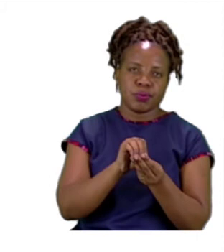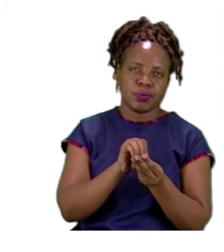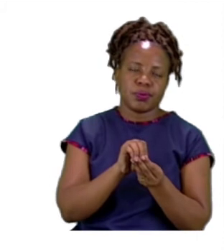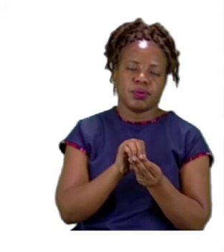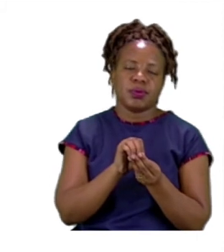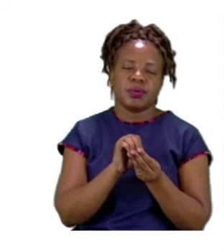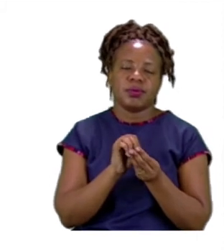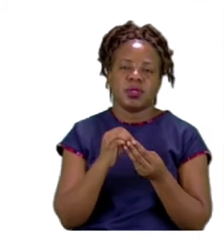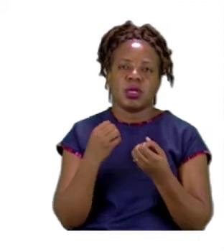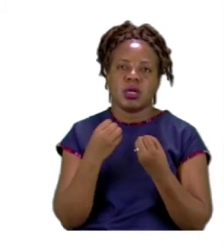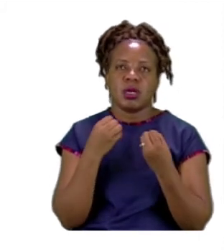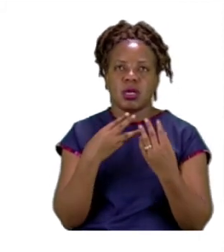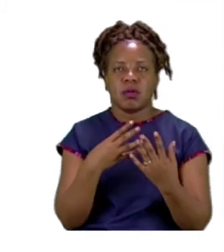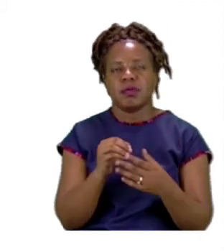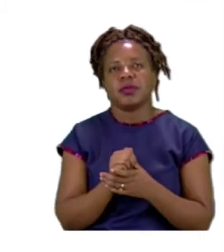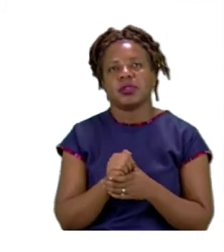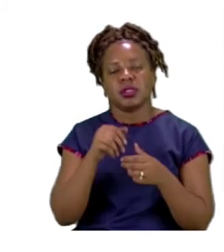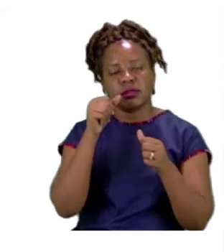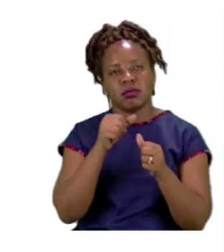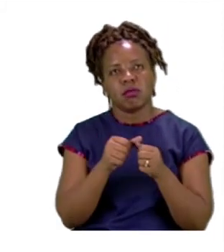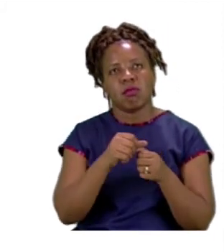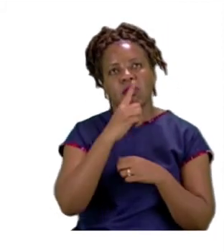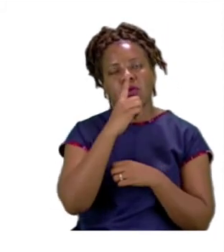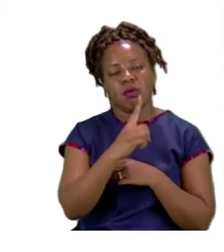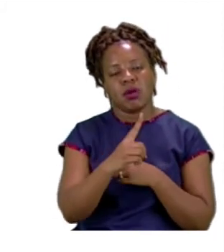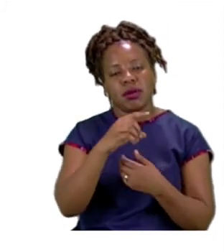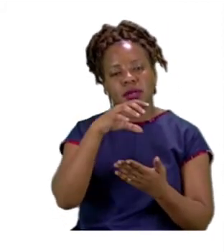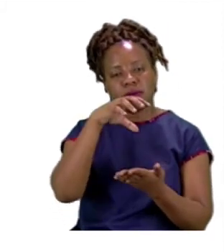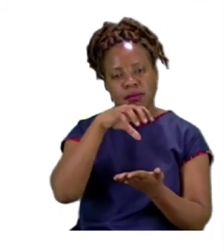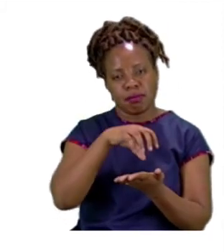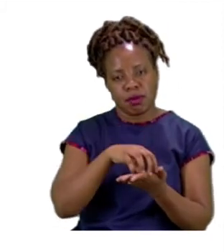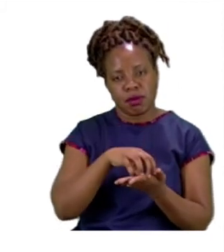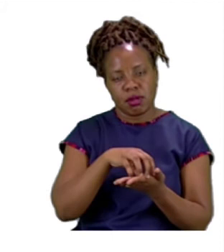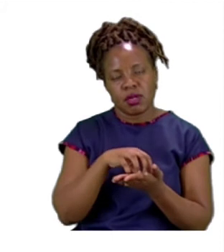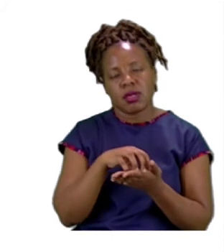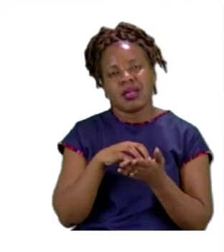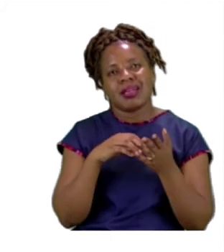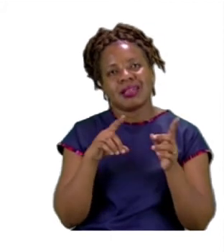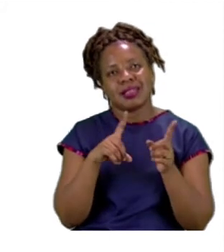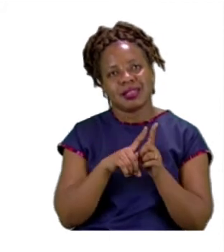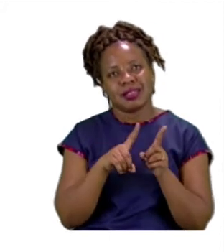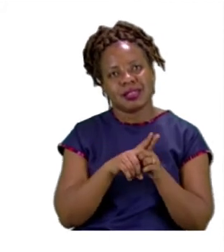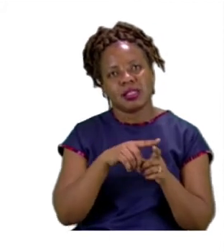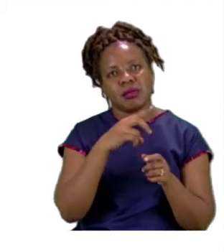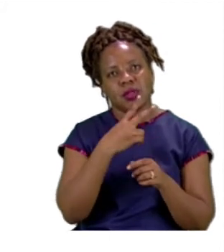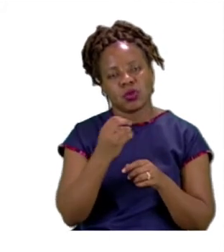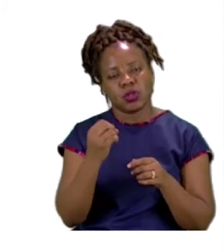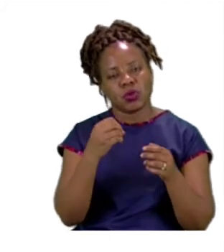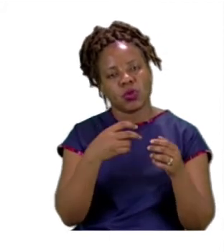see represents 20 pies. So I'd like you to please take your time. Read the questions